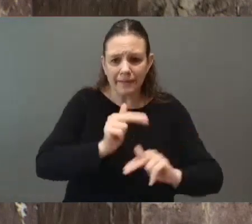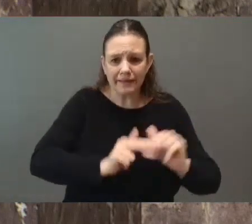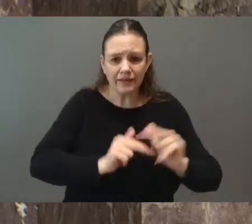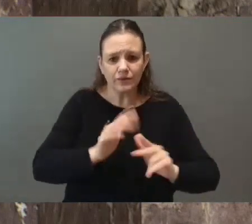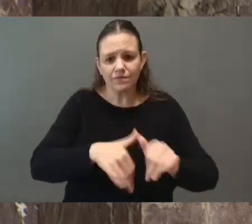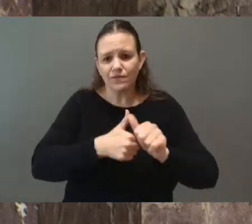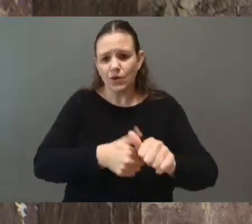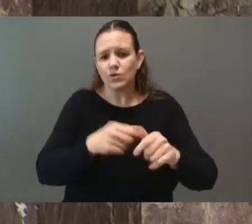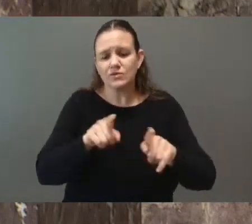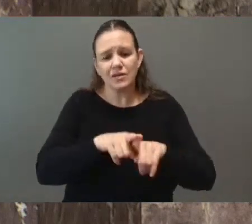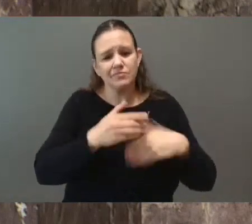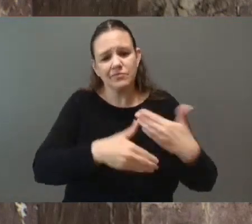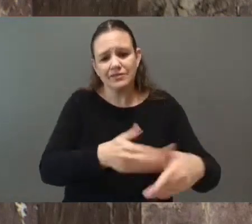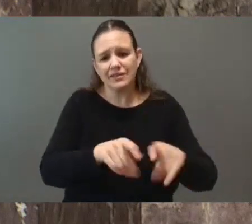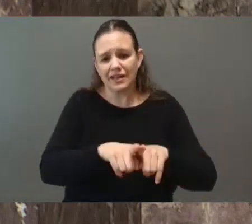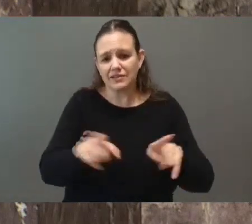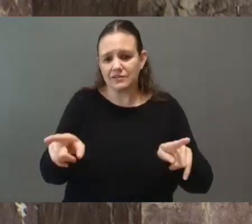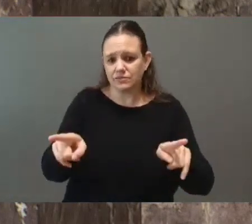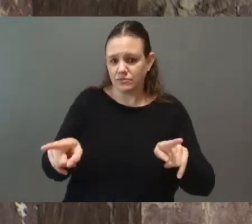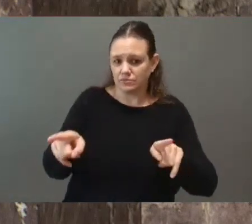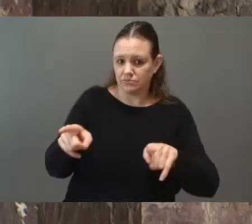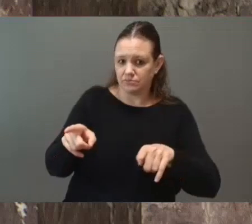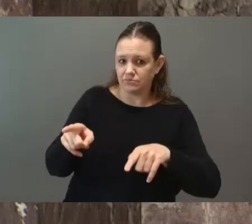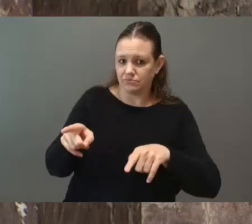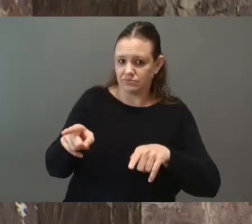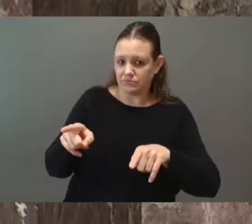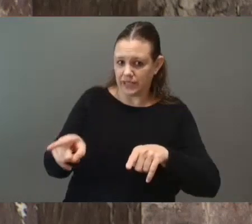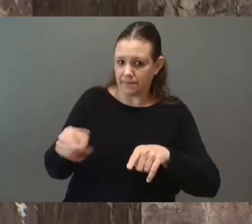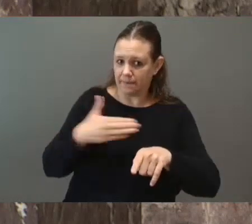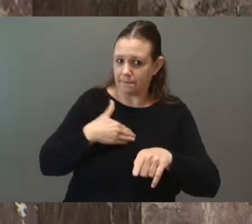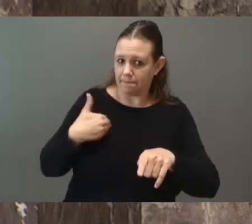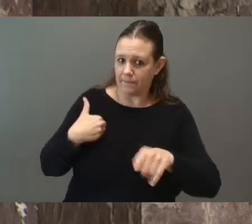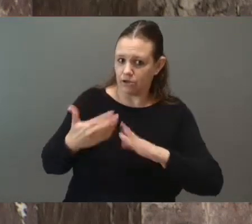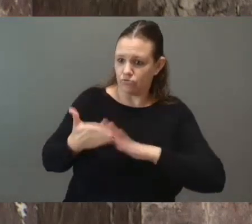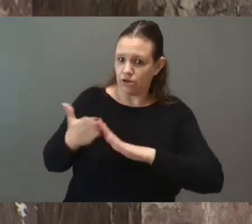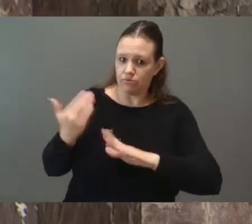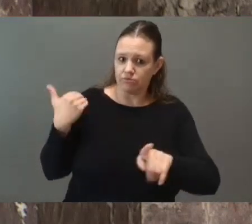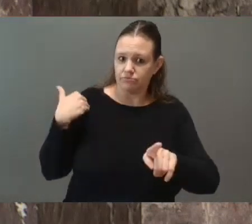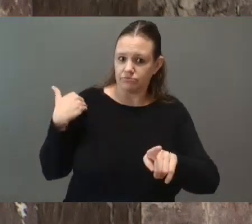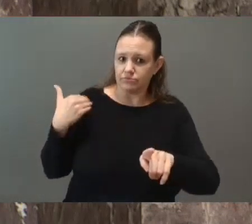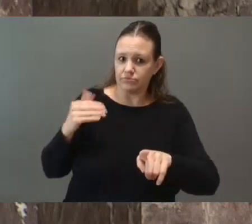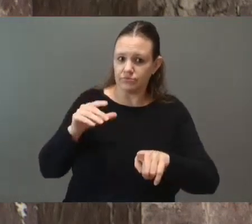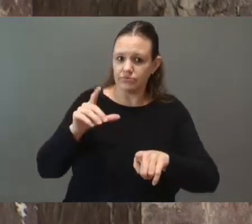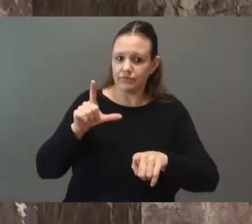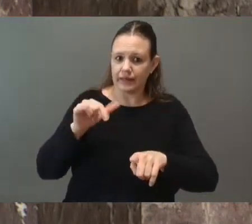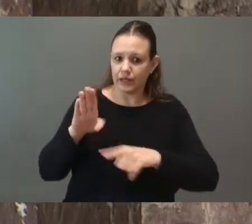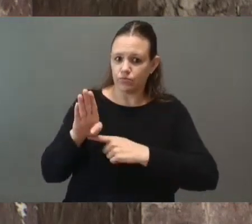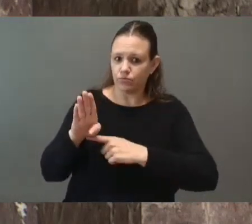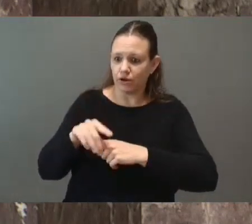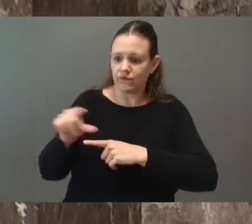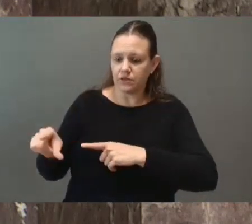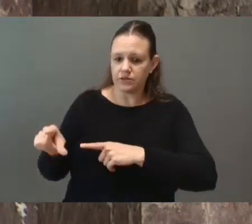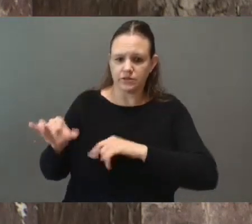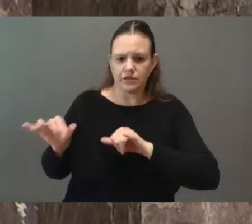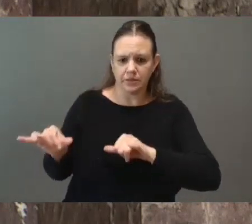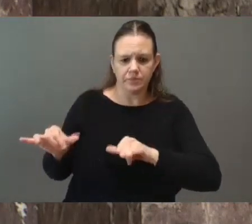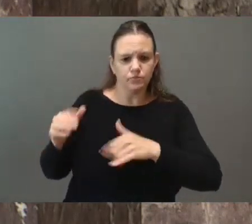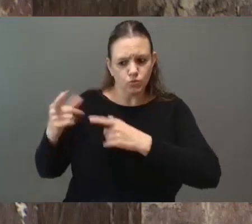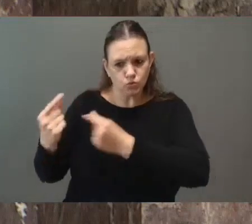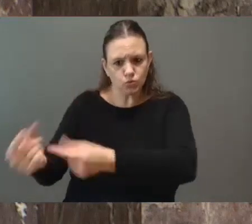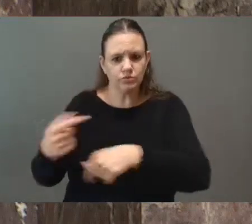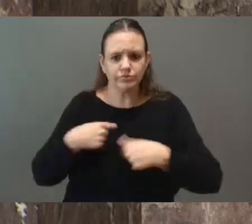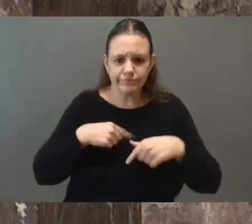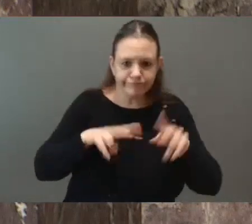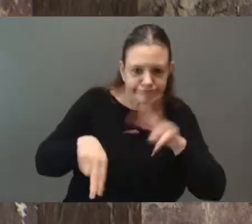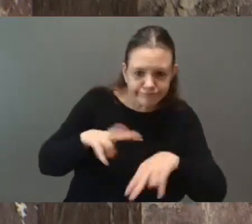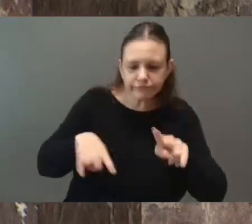government. The procedures are, there's appraisals done, there's validation done of the price compared to